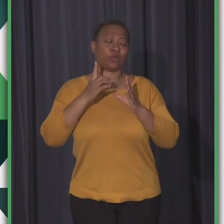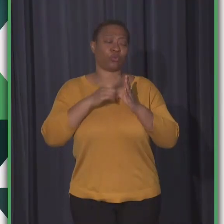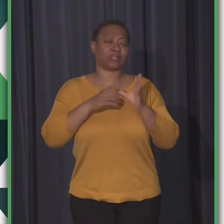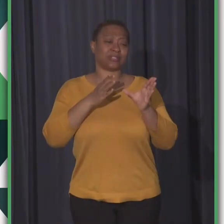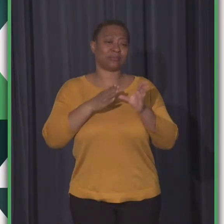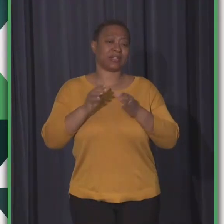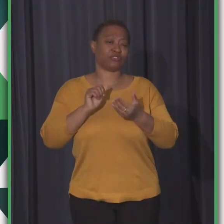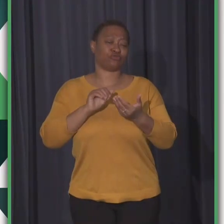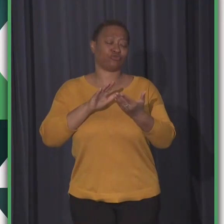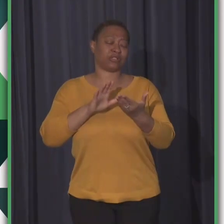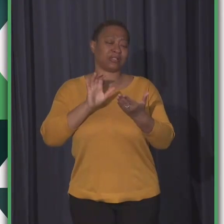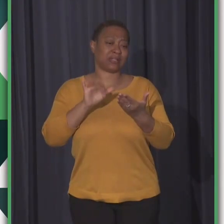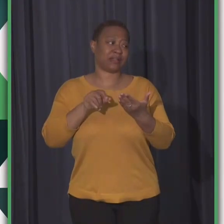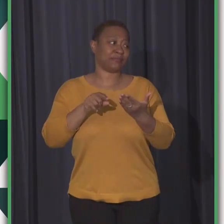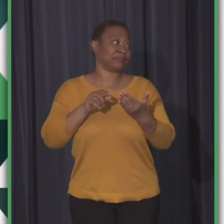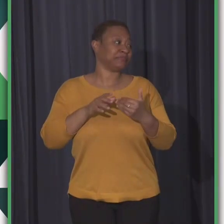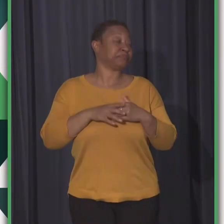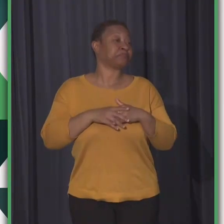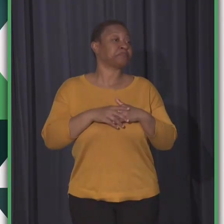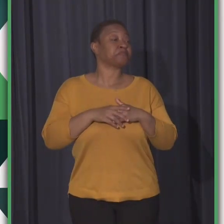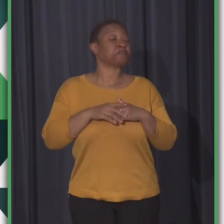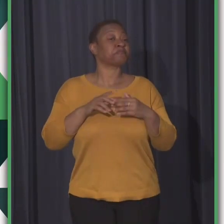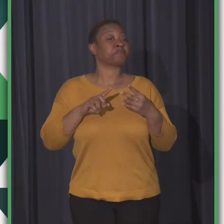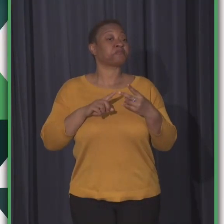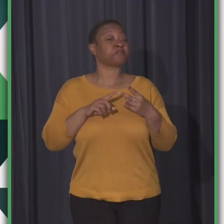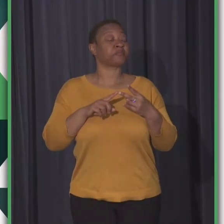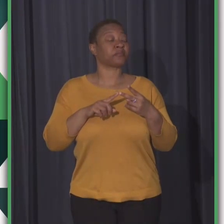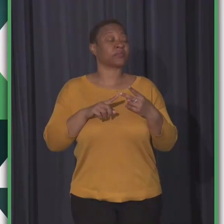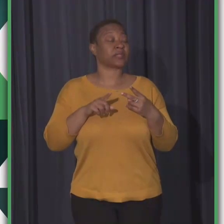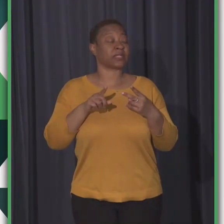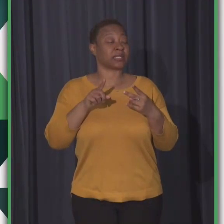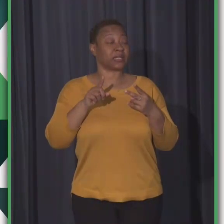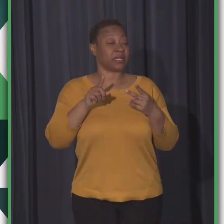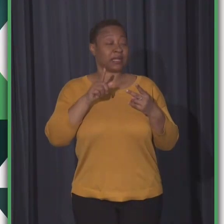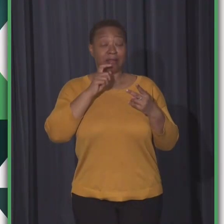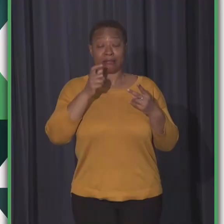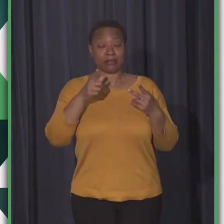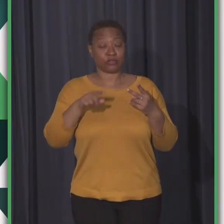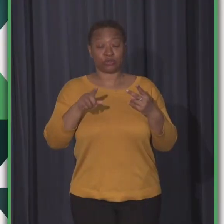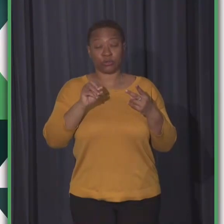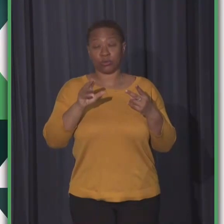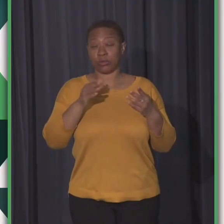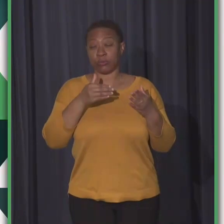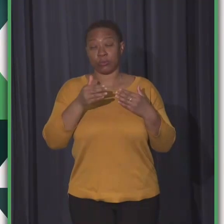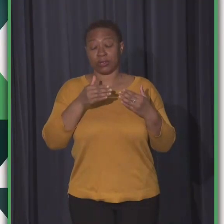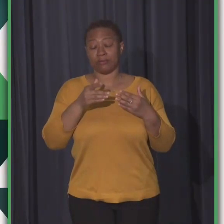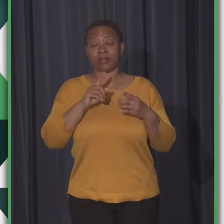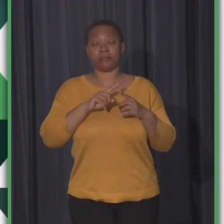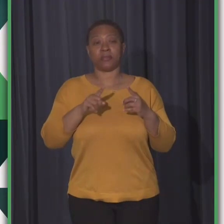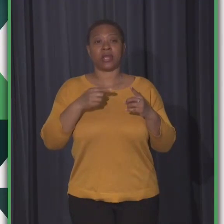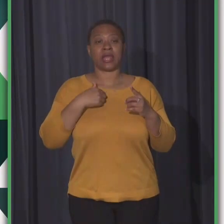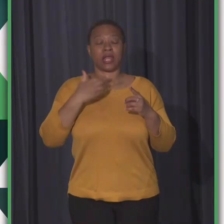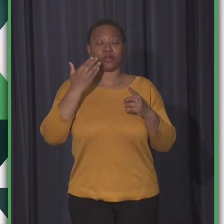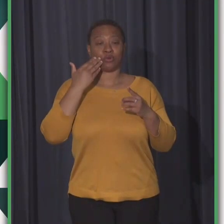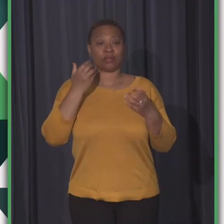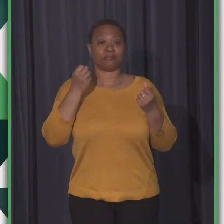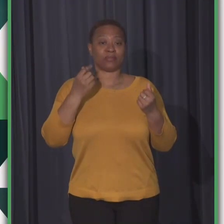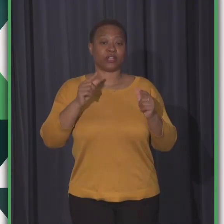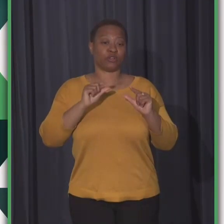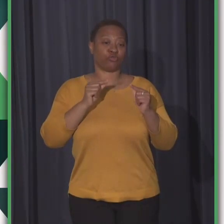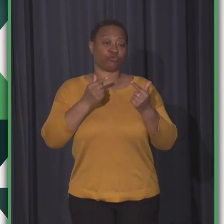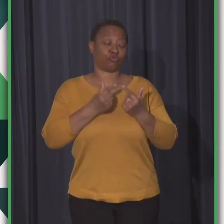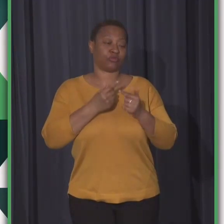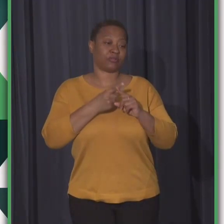address that? 2, can you arrange, it doesn't have, not next week or whenever you want to do it, but I know that we have a number of groups